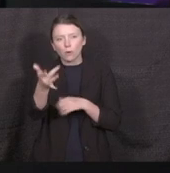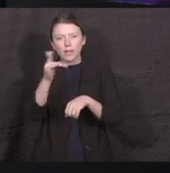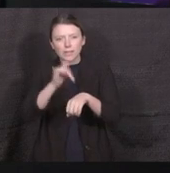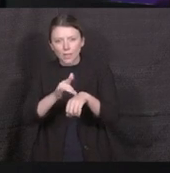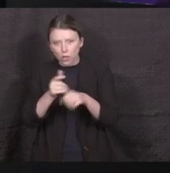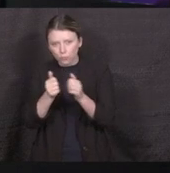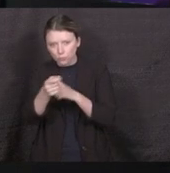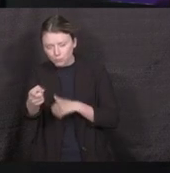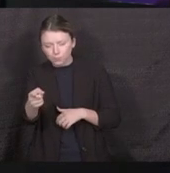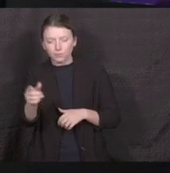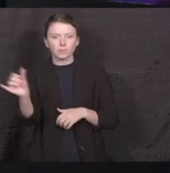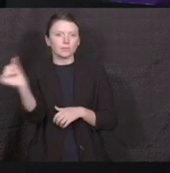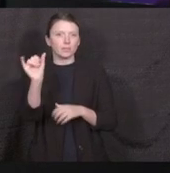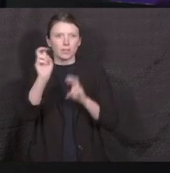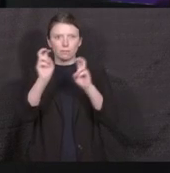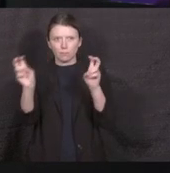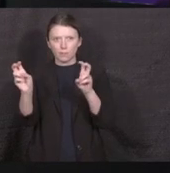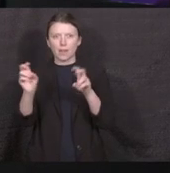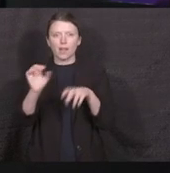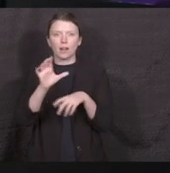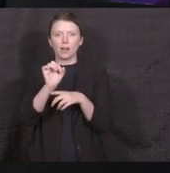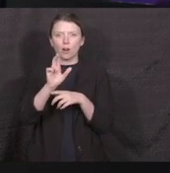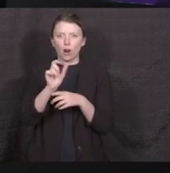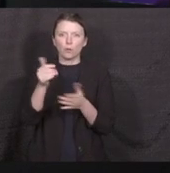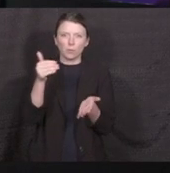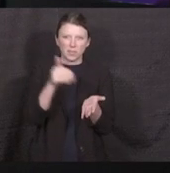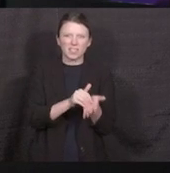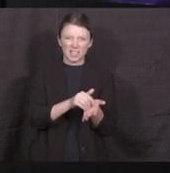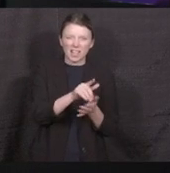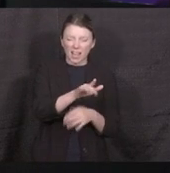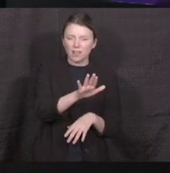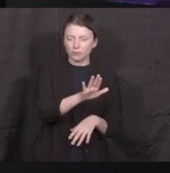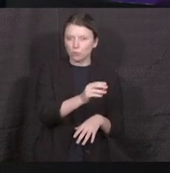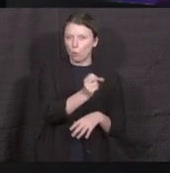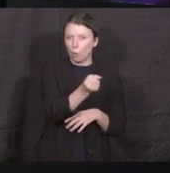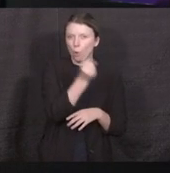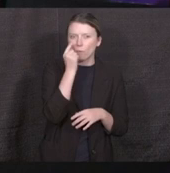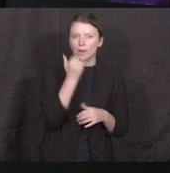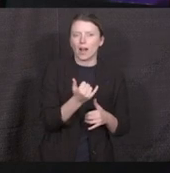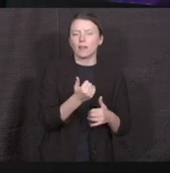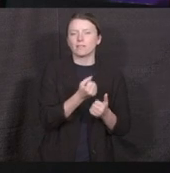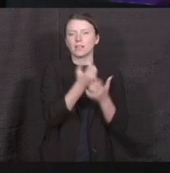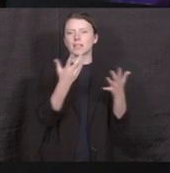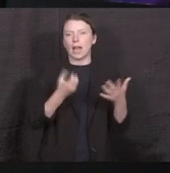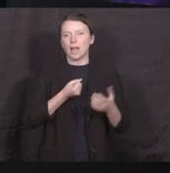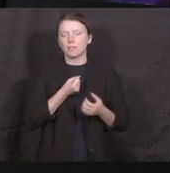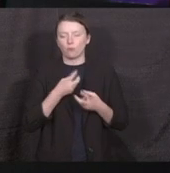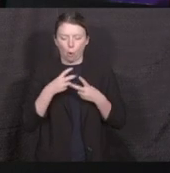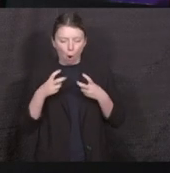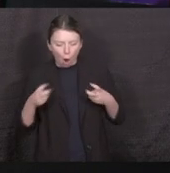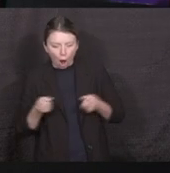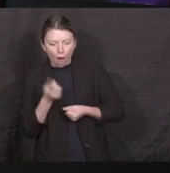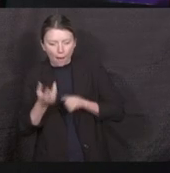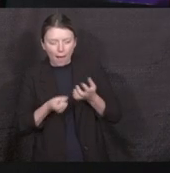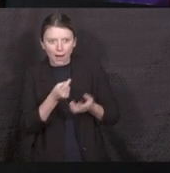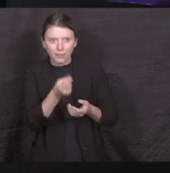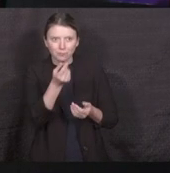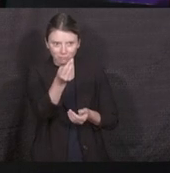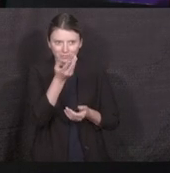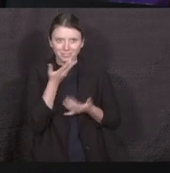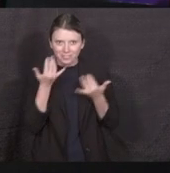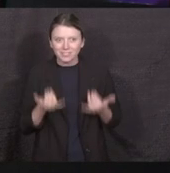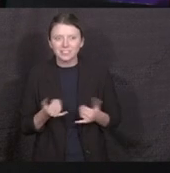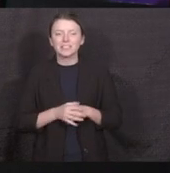of on the same and similar topic. Carl, we're going to come back to so much of what you said, because there's, again, a lot to unpack that you've just put in my brain. But